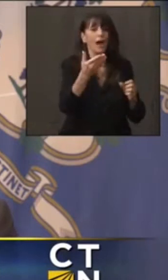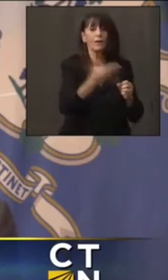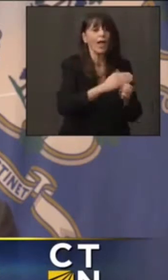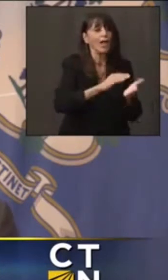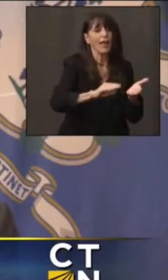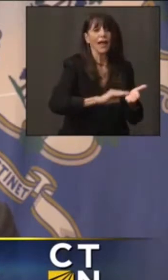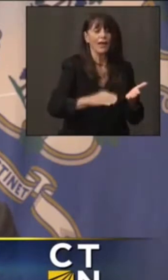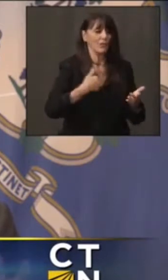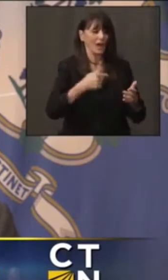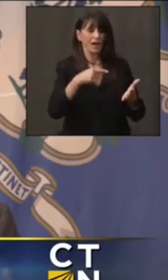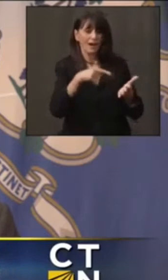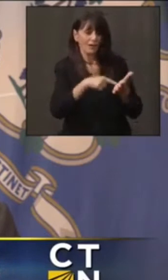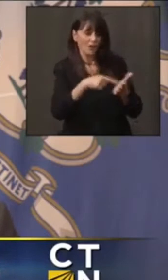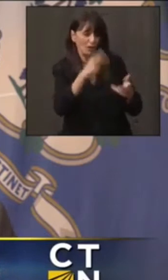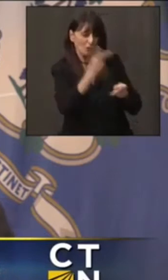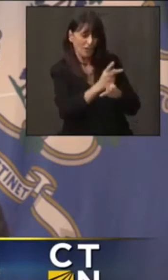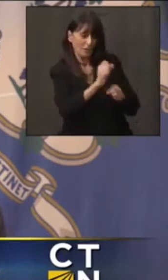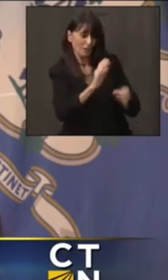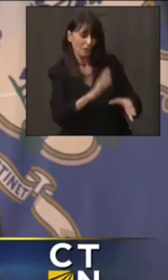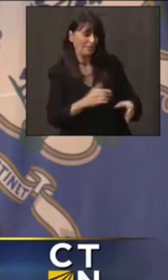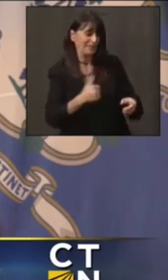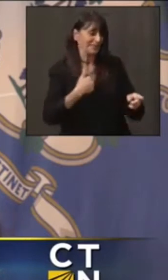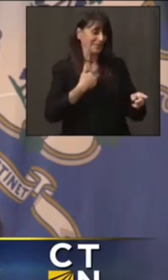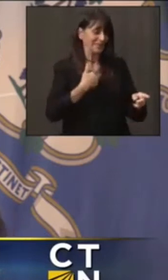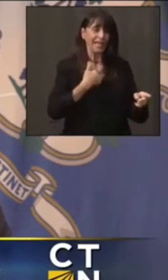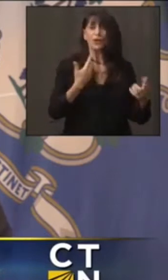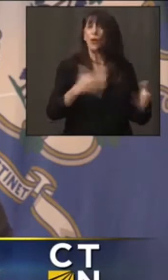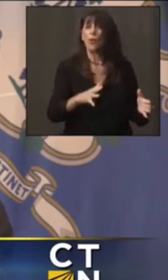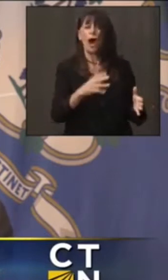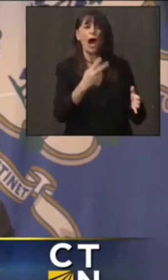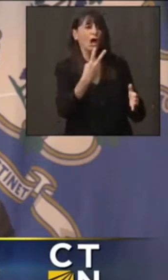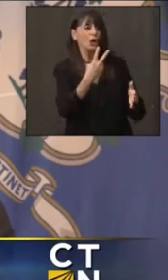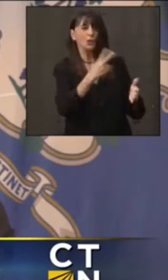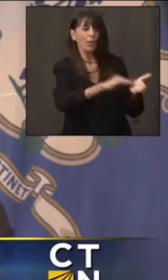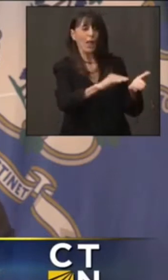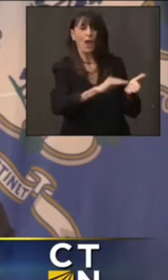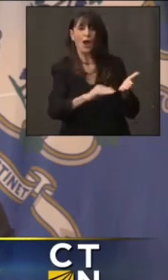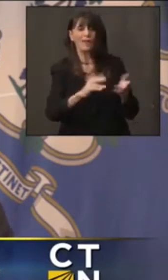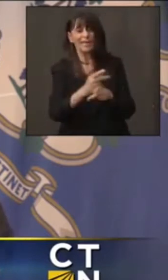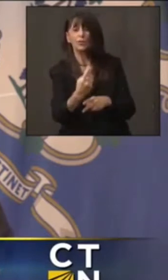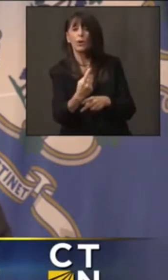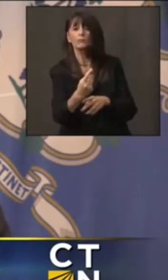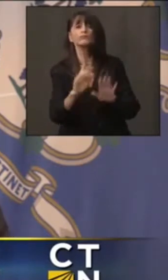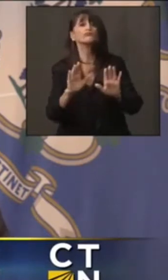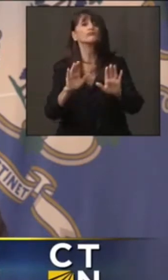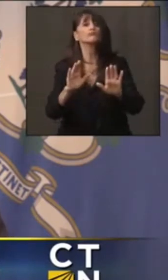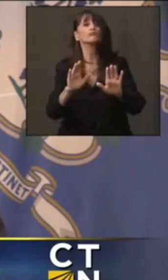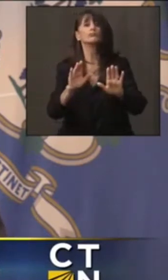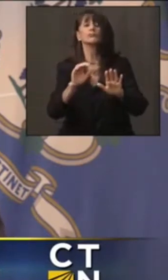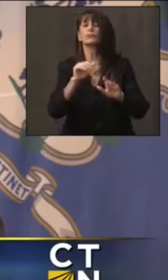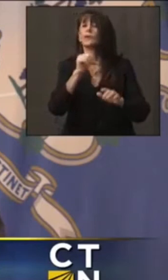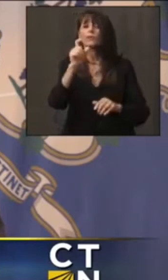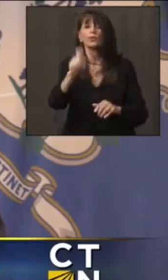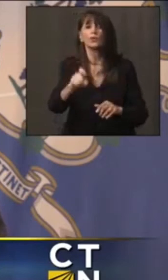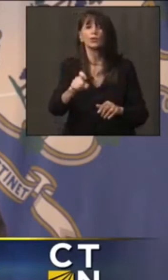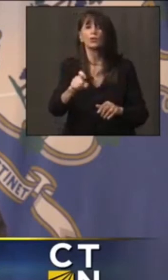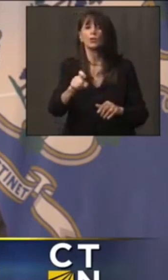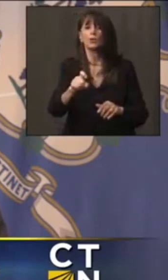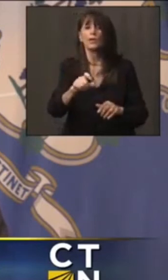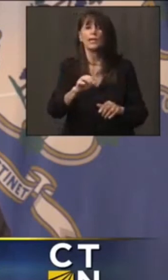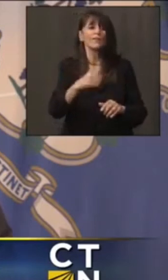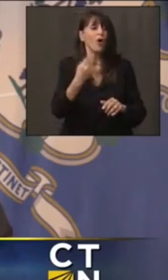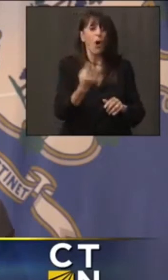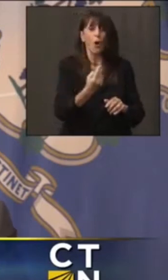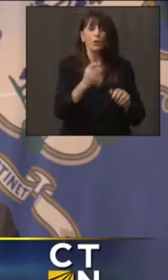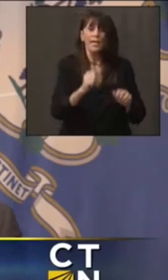afford all three of them. I'm going to have to lay two of them off. That's not the choice you have to make anymore. If you can only afford to keep them on board for